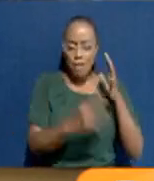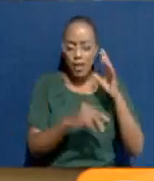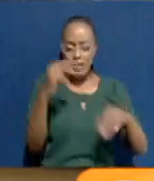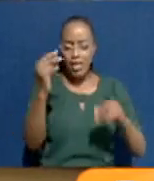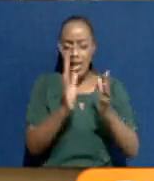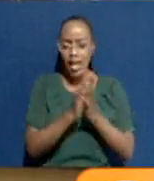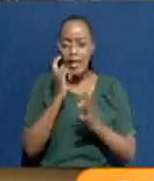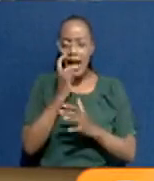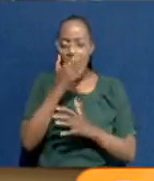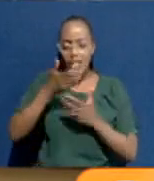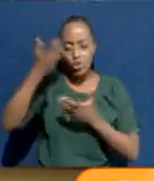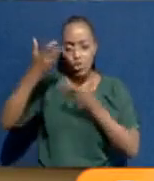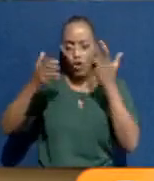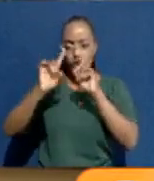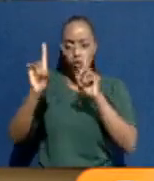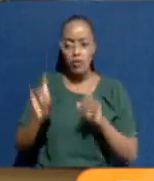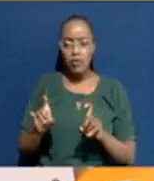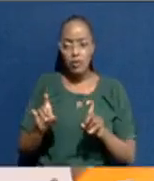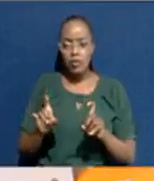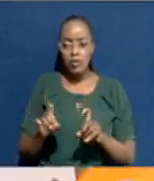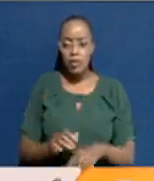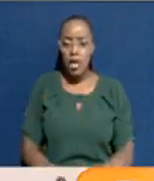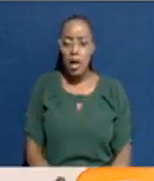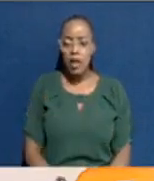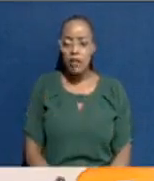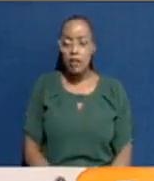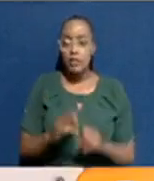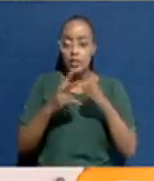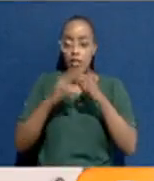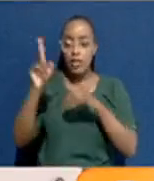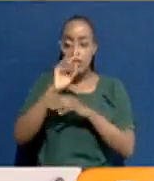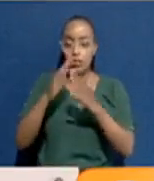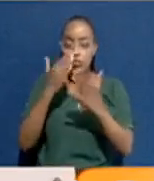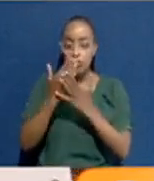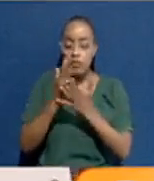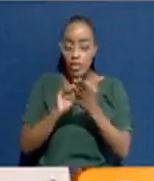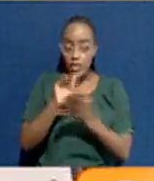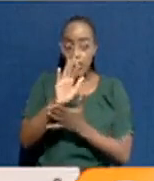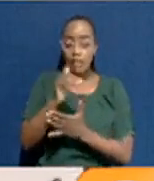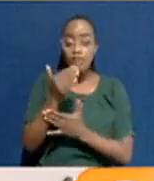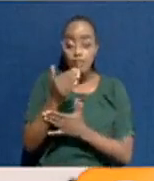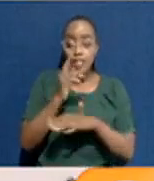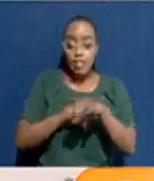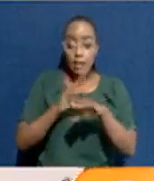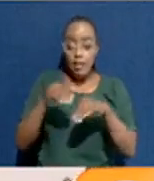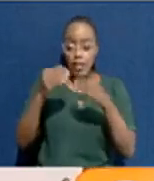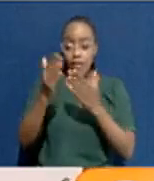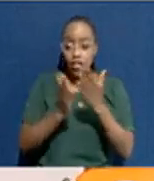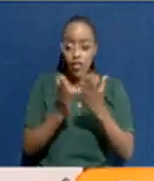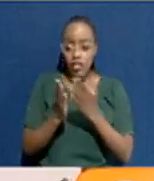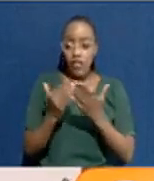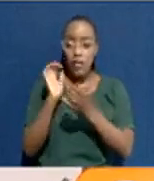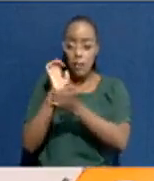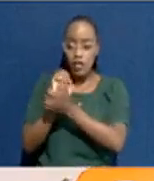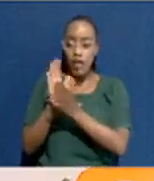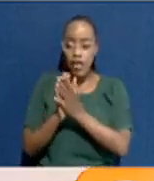and gouging out eyes? Parents have 7 days to file their submissions. Upon service, the prosecution